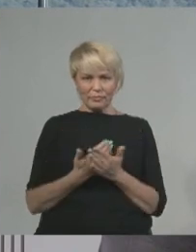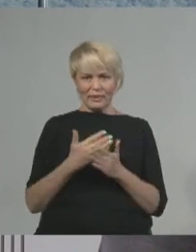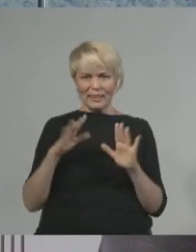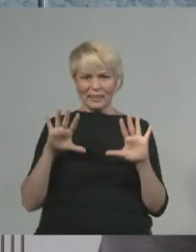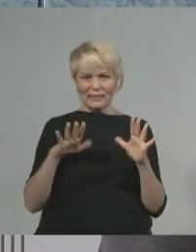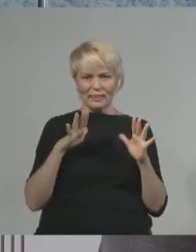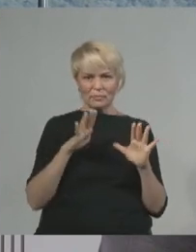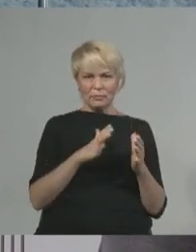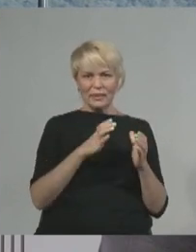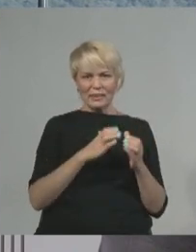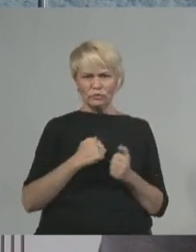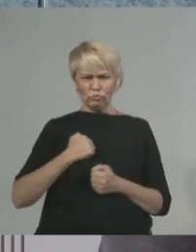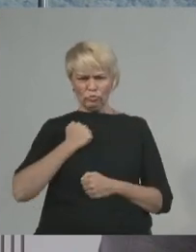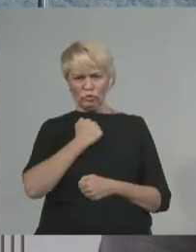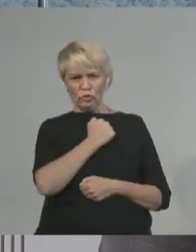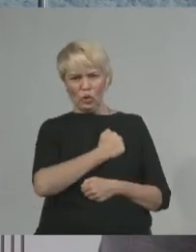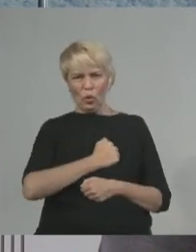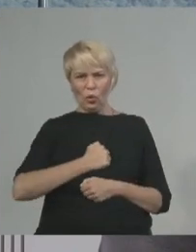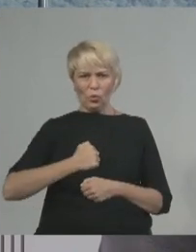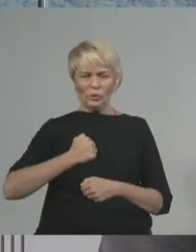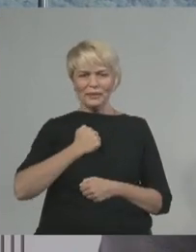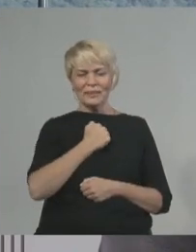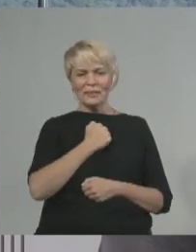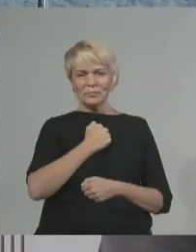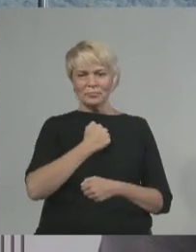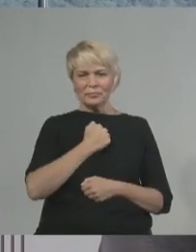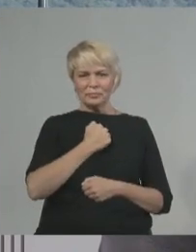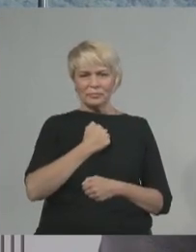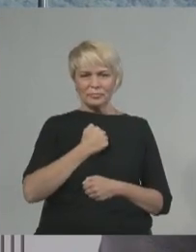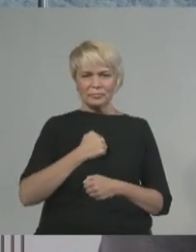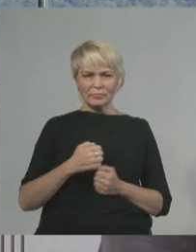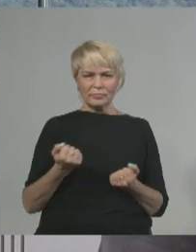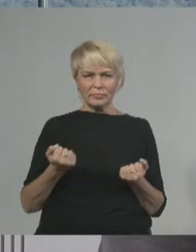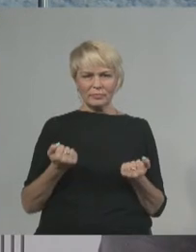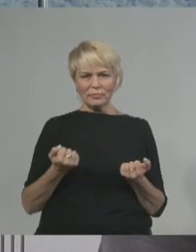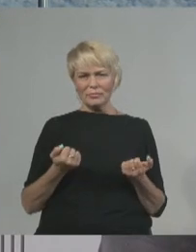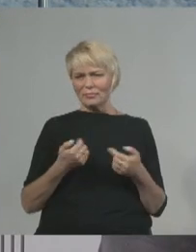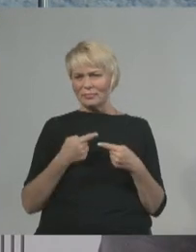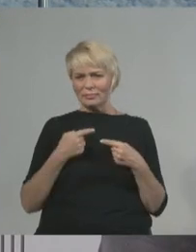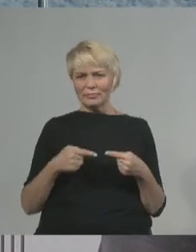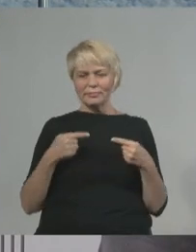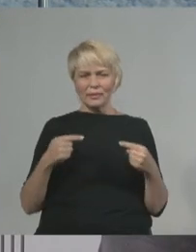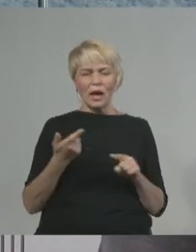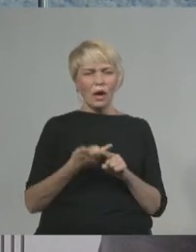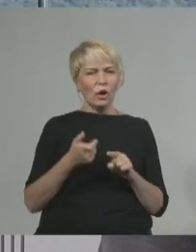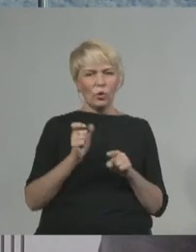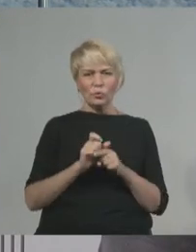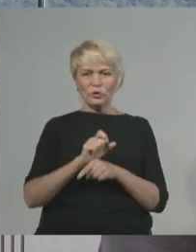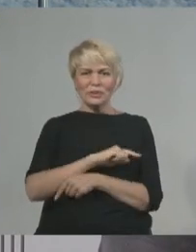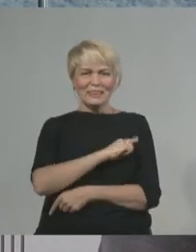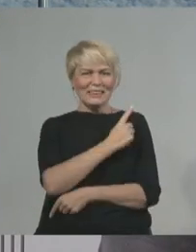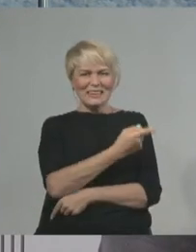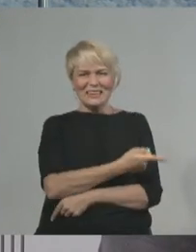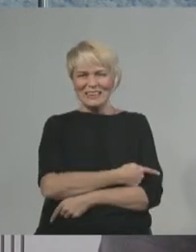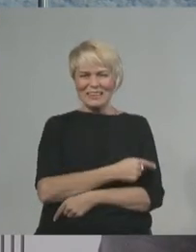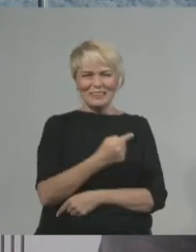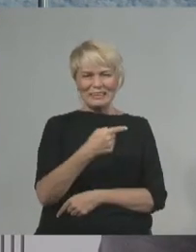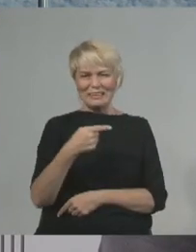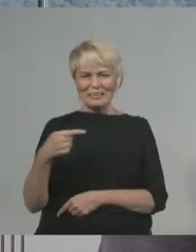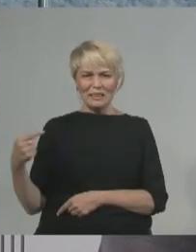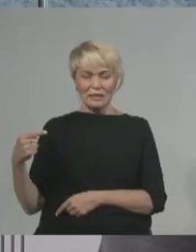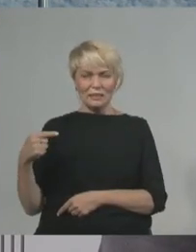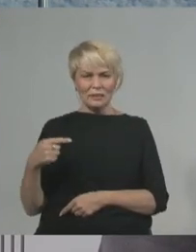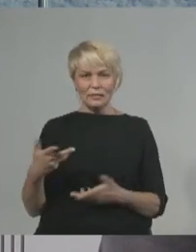you know how like anger around certain use or outrage culture a very